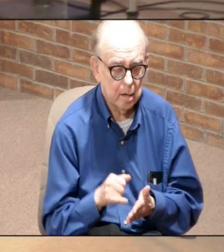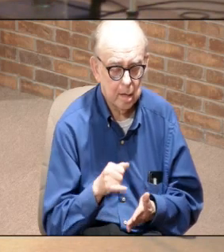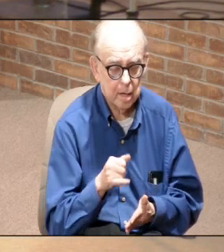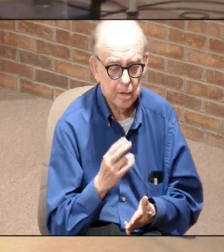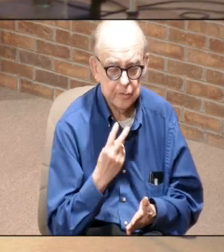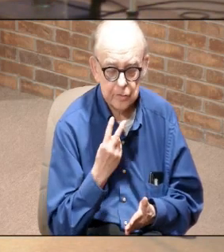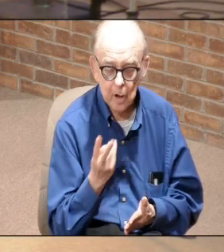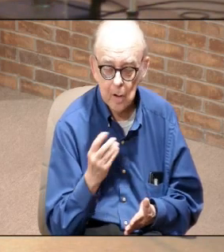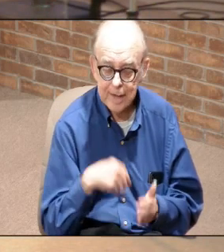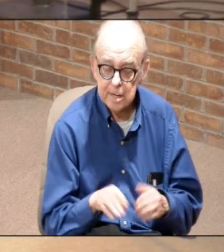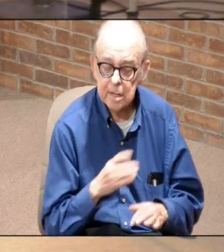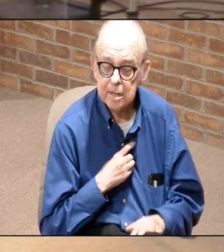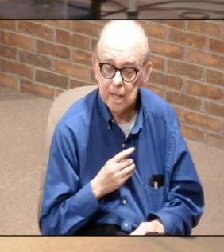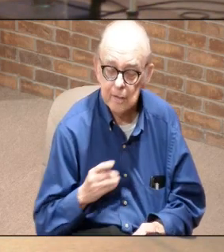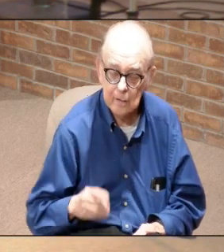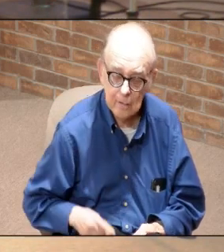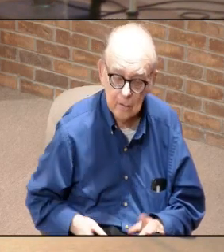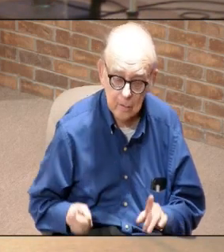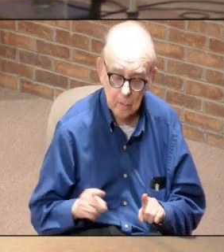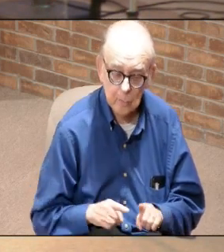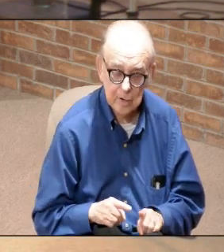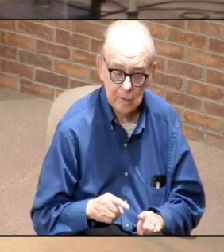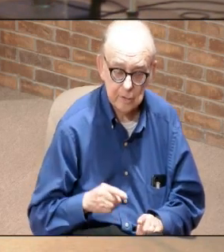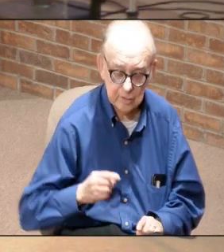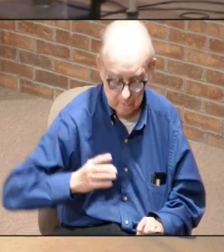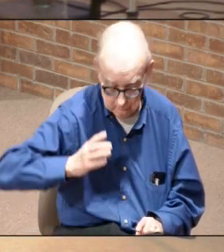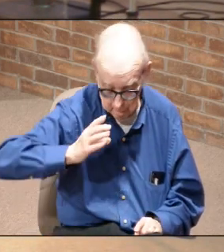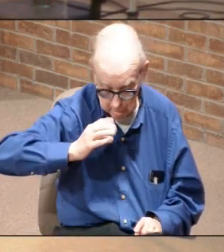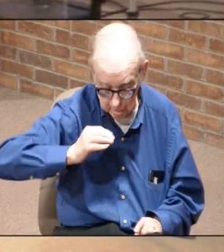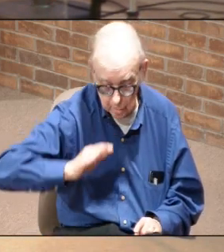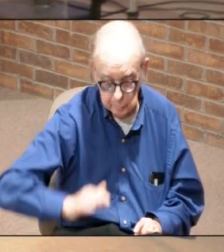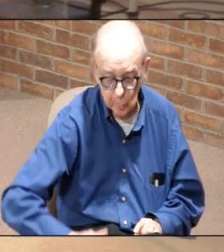in David when he was a little boy